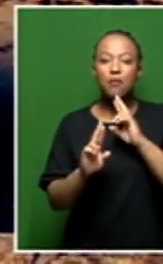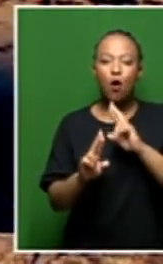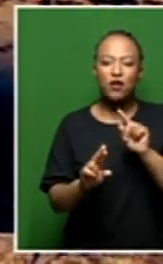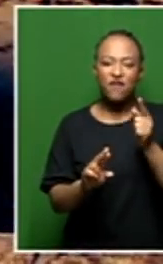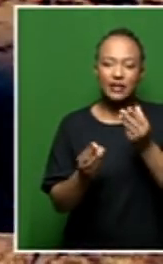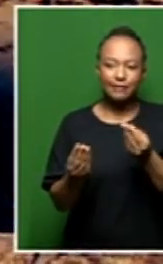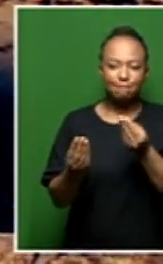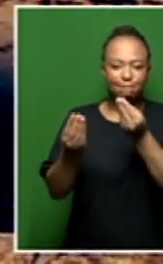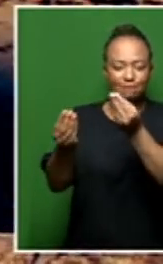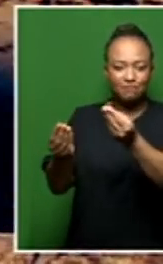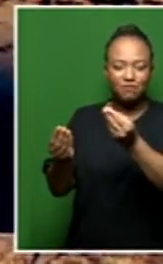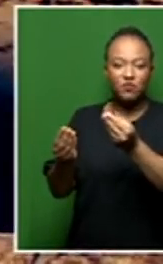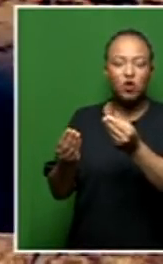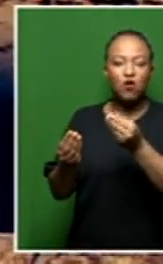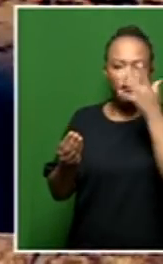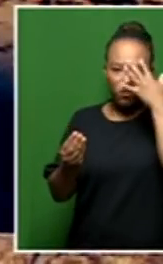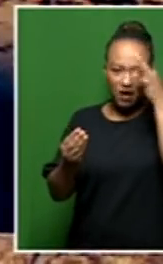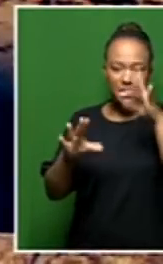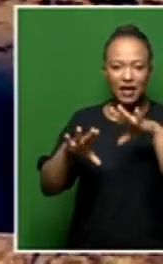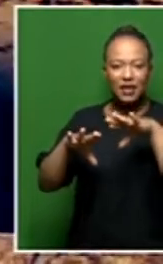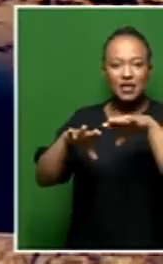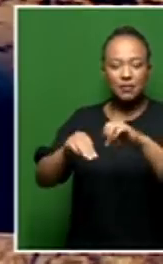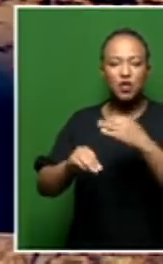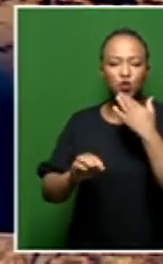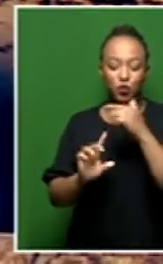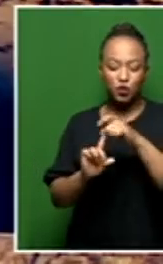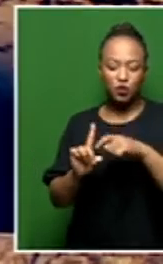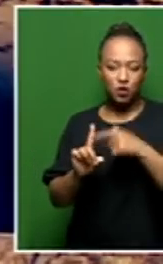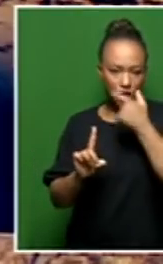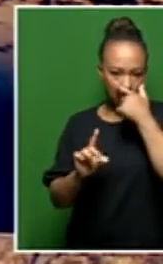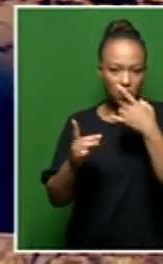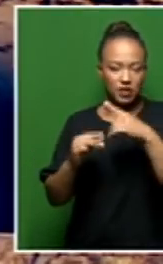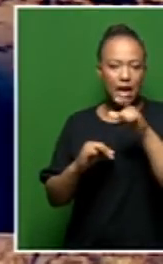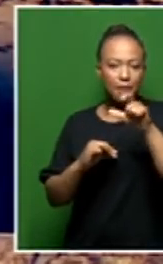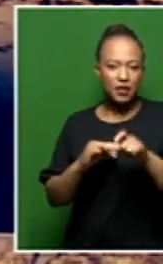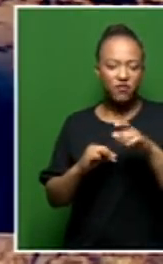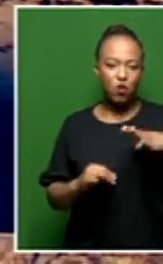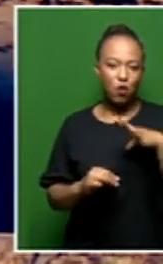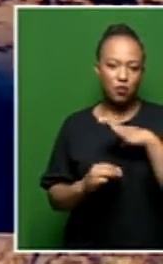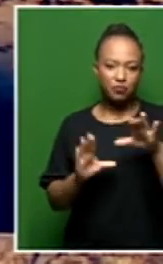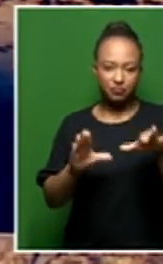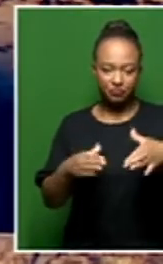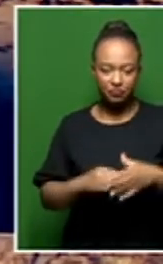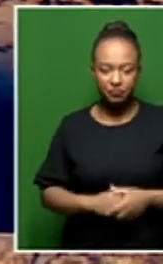of the State Capture Commission report to President Ramaphosa yesterday by the chairperson of the Commission.